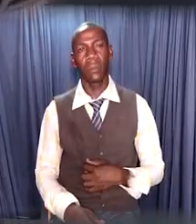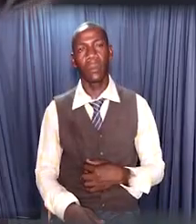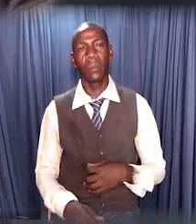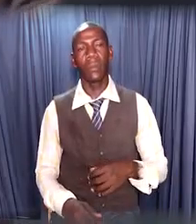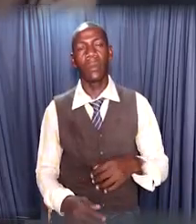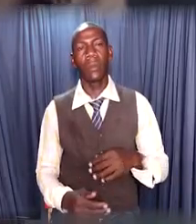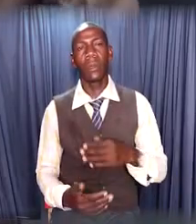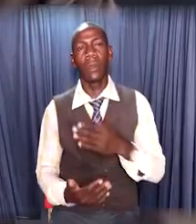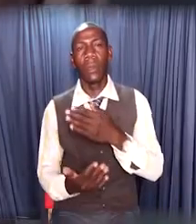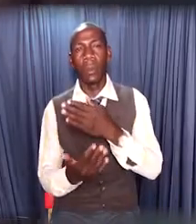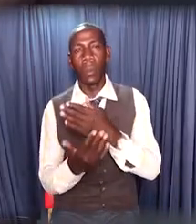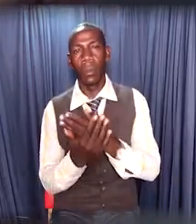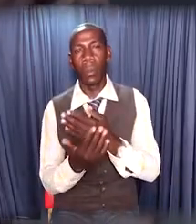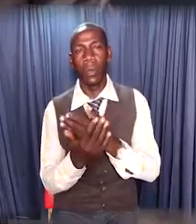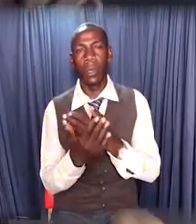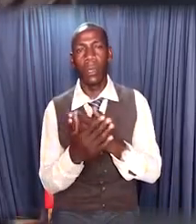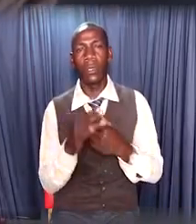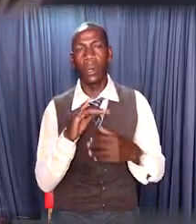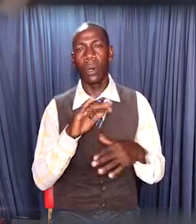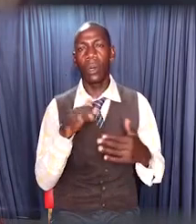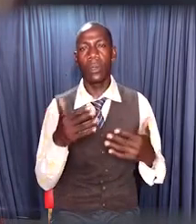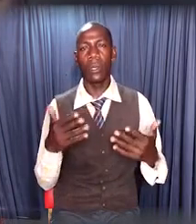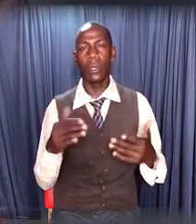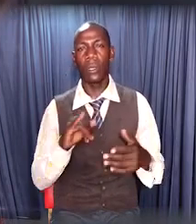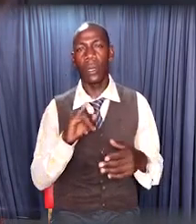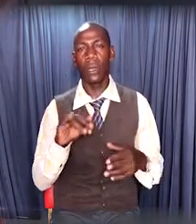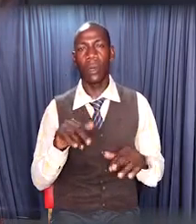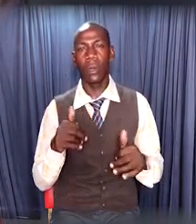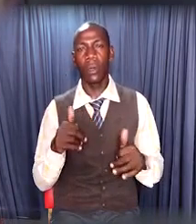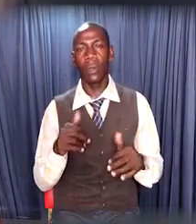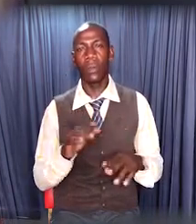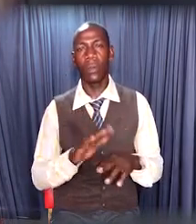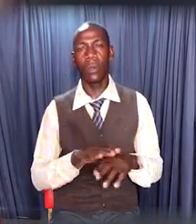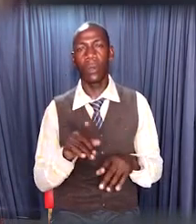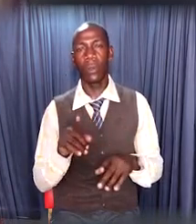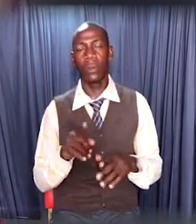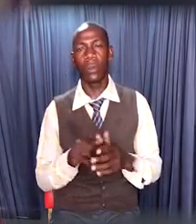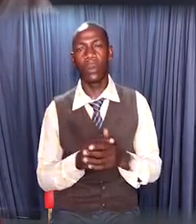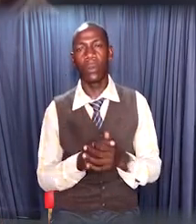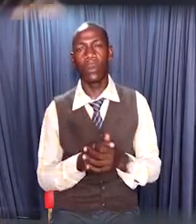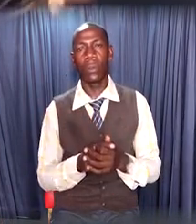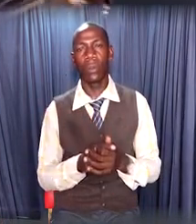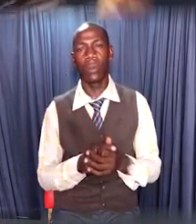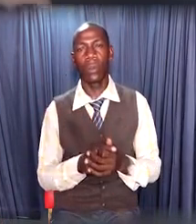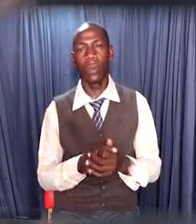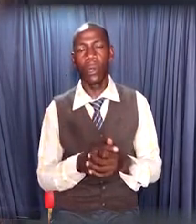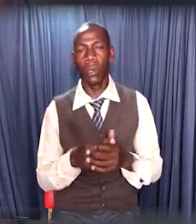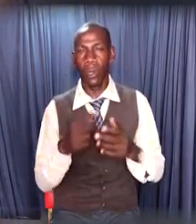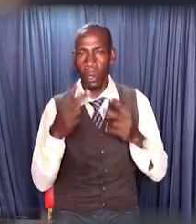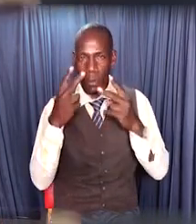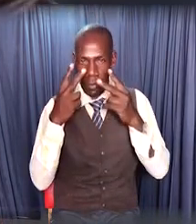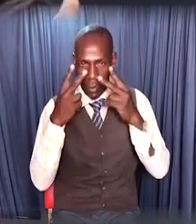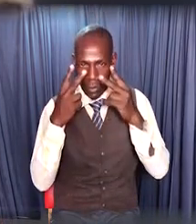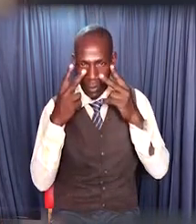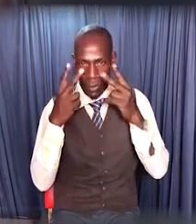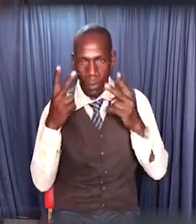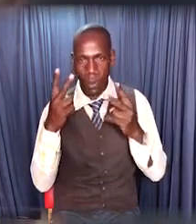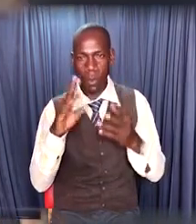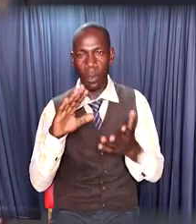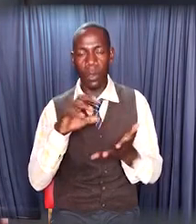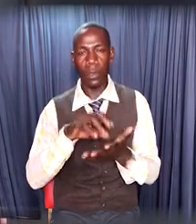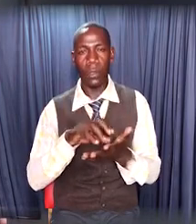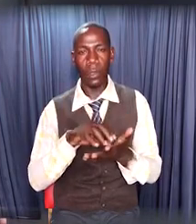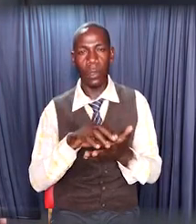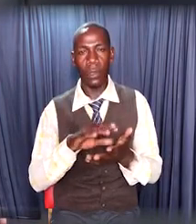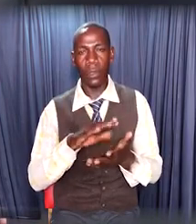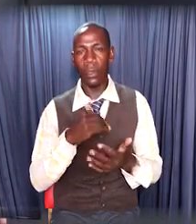Asubuhi ni wakati mambo yote yako yako sawa. In the morning that time everything is good with you. Hata ukiangalia hivi hali zako watoto hawatalala njaa. When